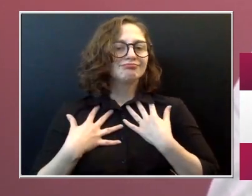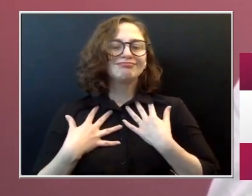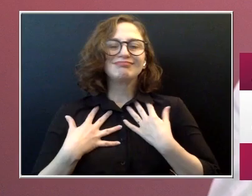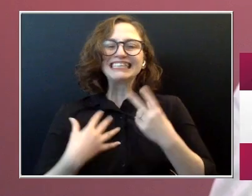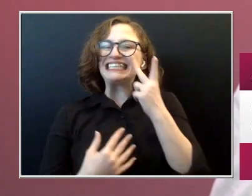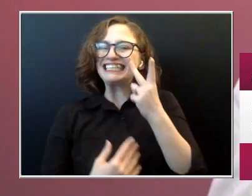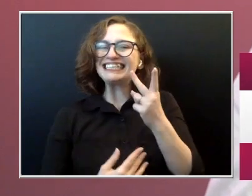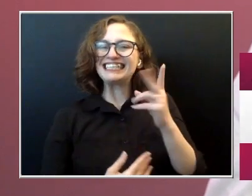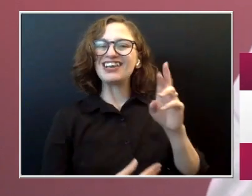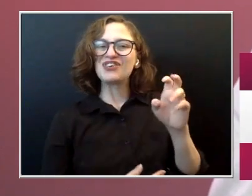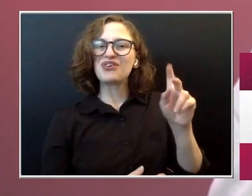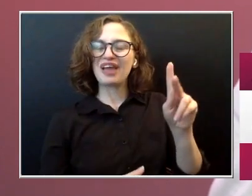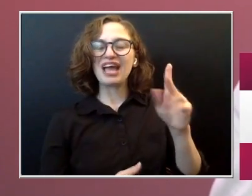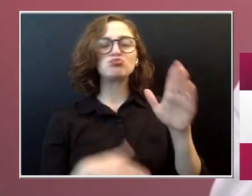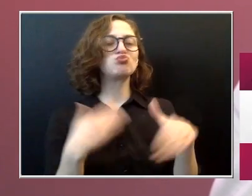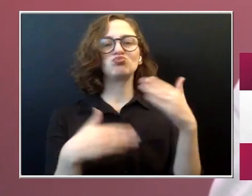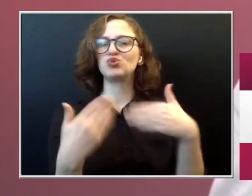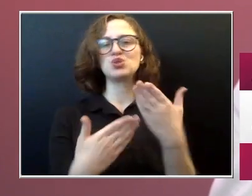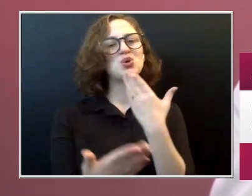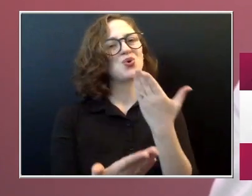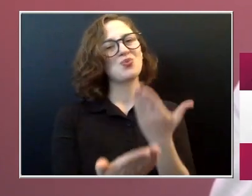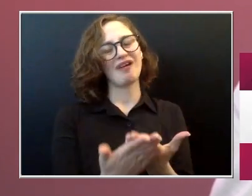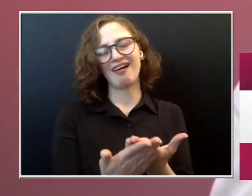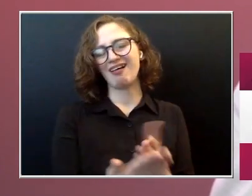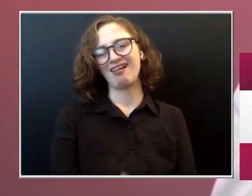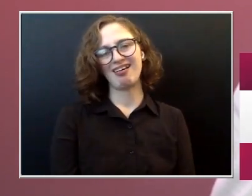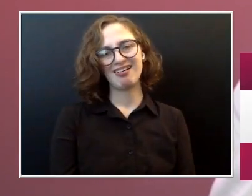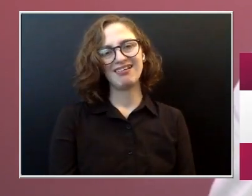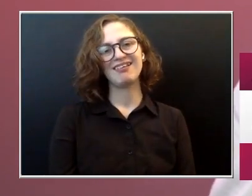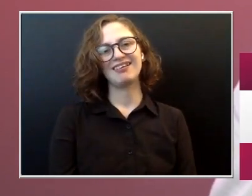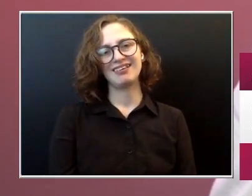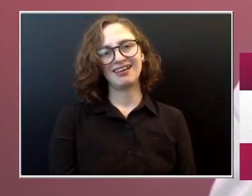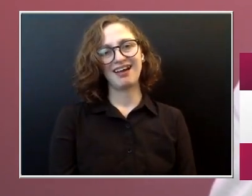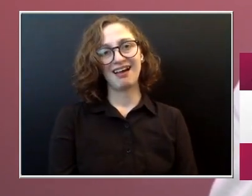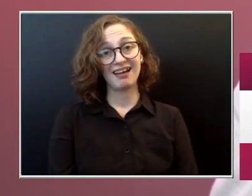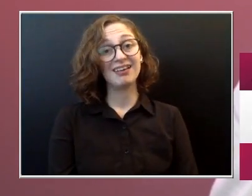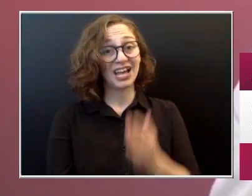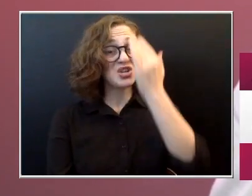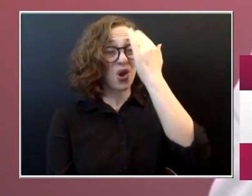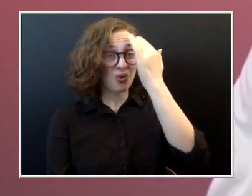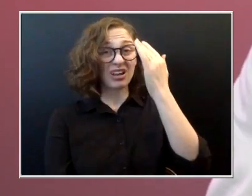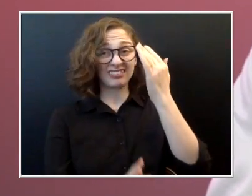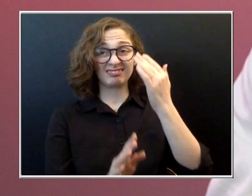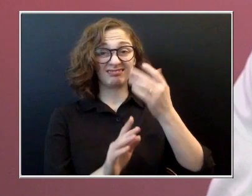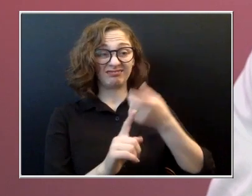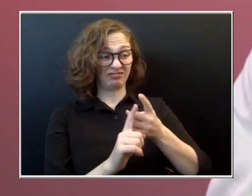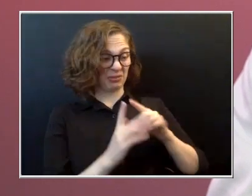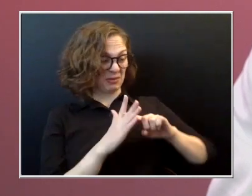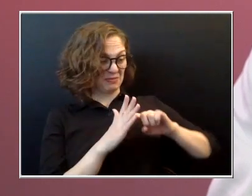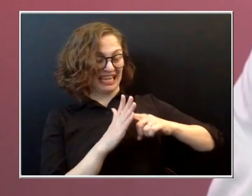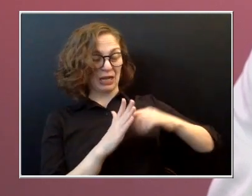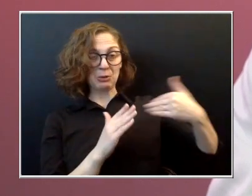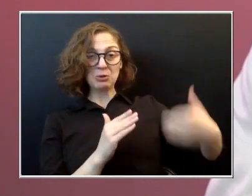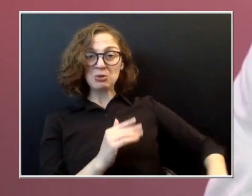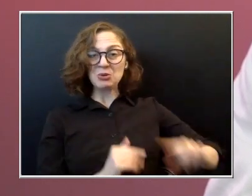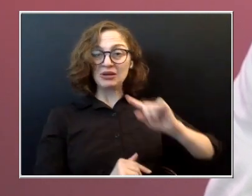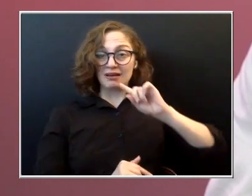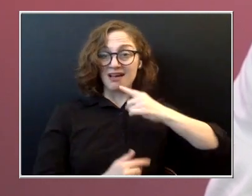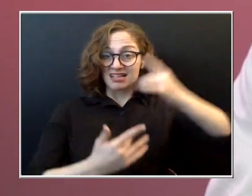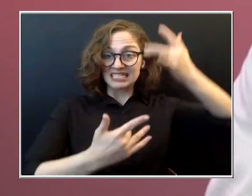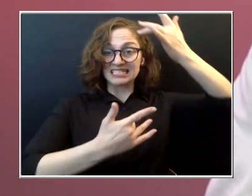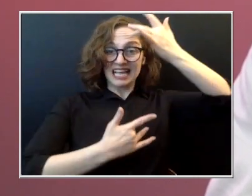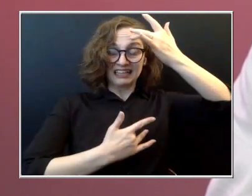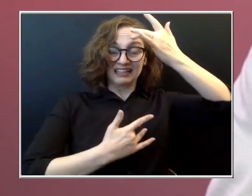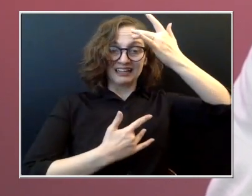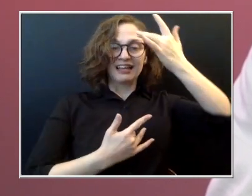and seeing and knowing first time how sick he was when I saw him. And I do want to emphasize